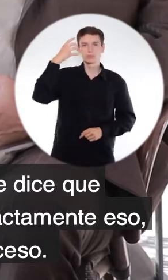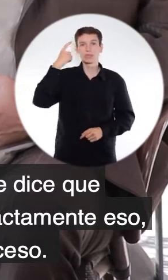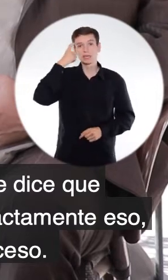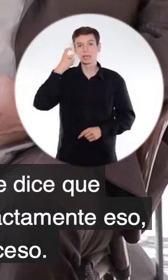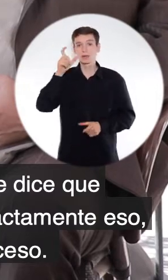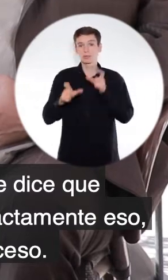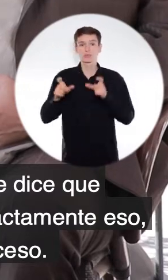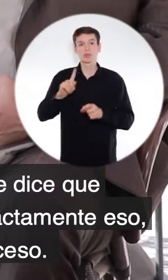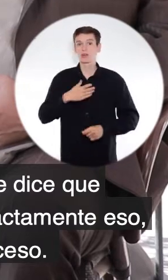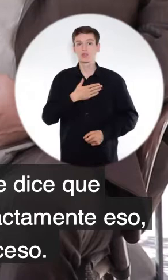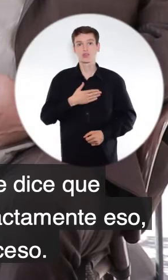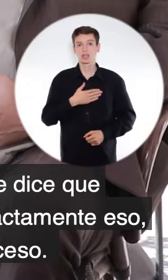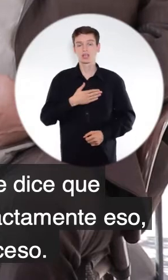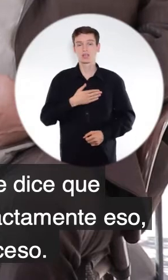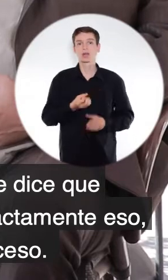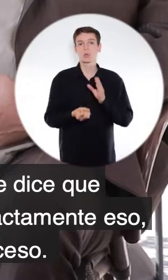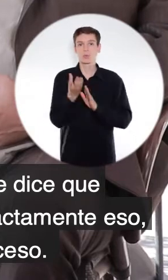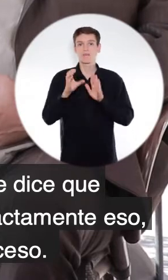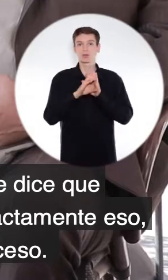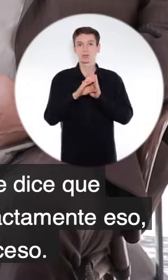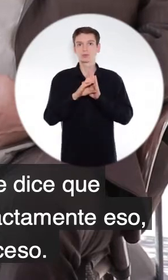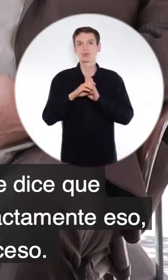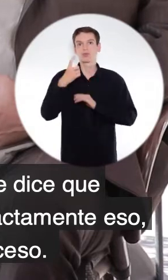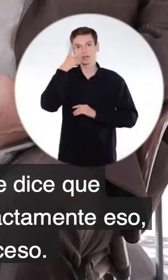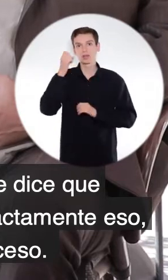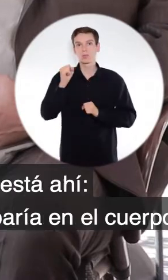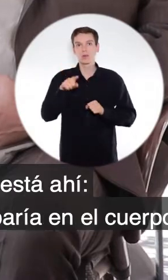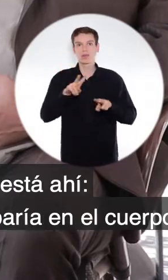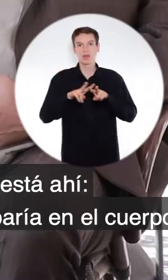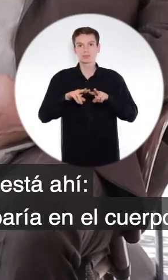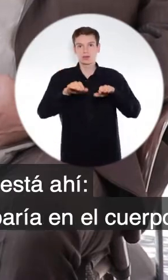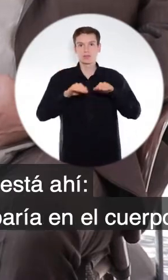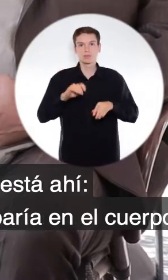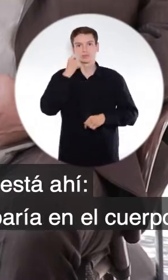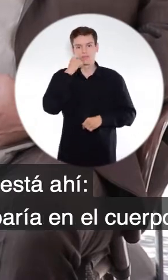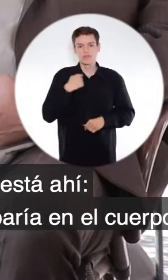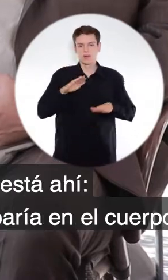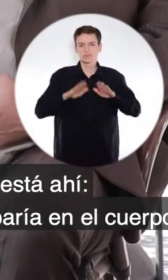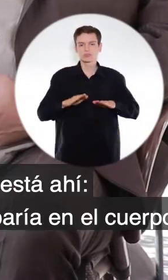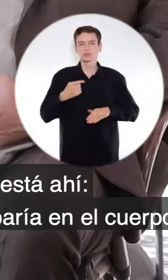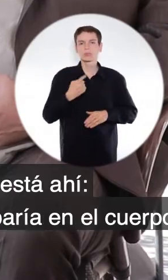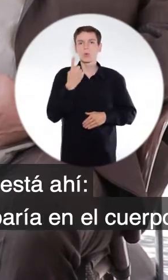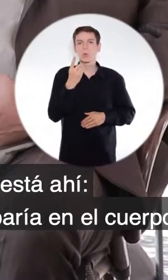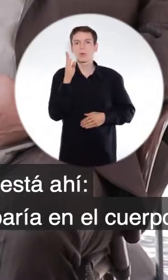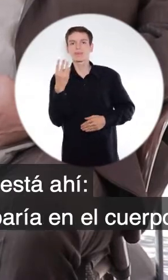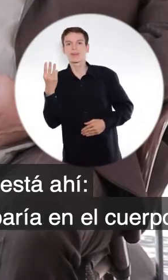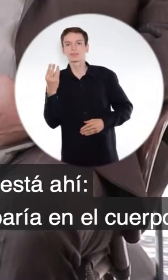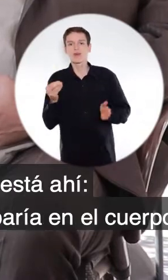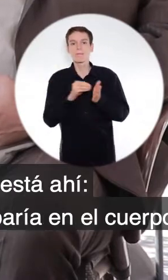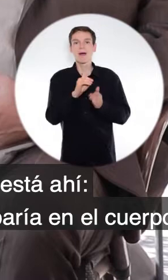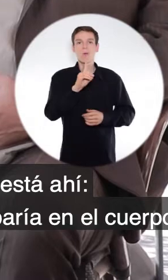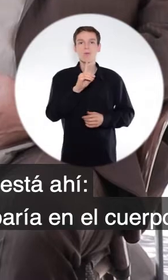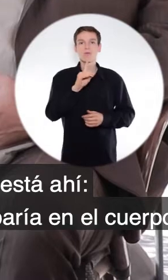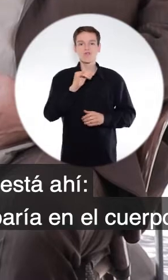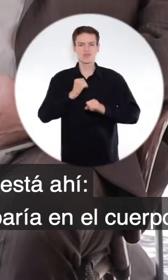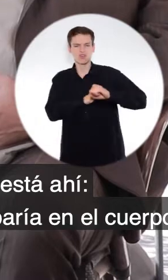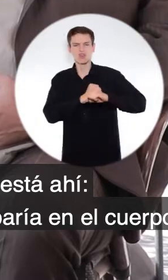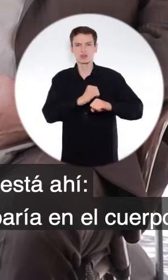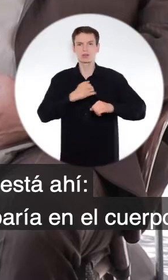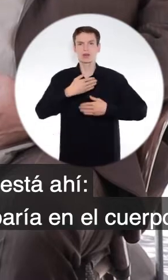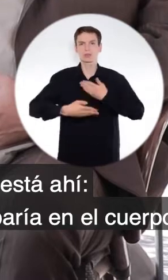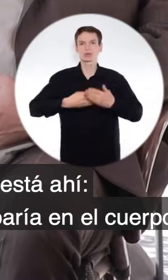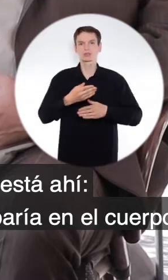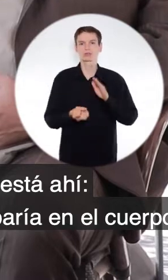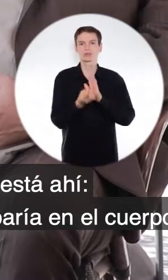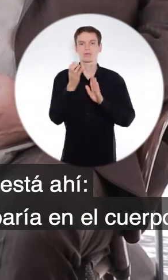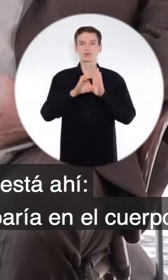one vote and basically boycott the, it's a paranoid paranoia that's going around. It's not necessarily what